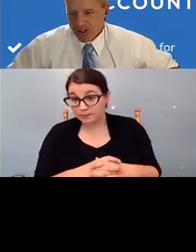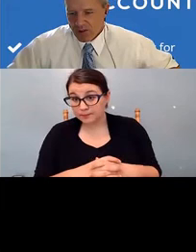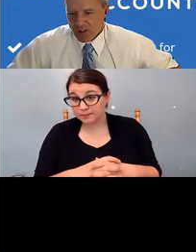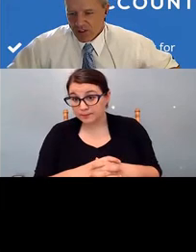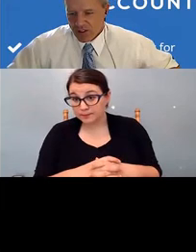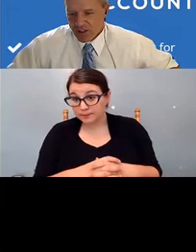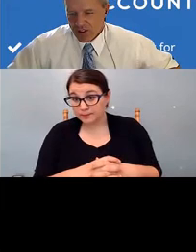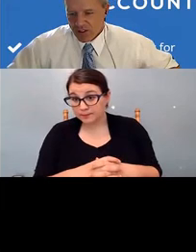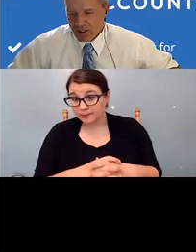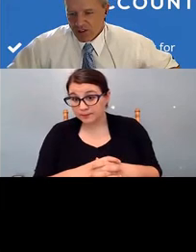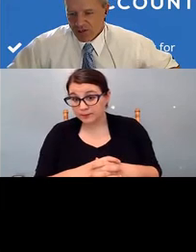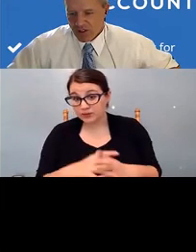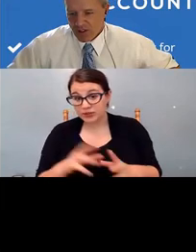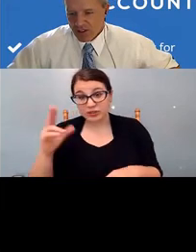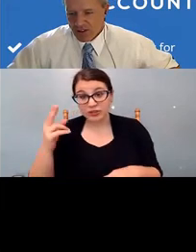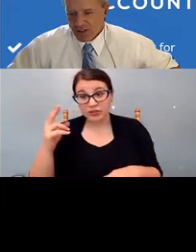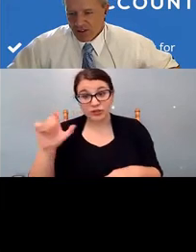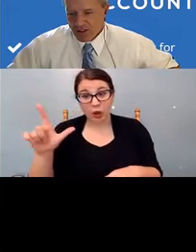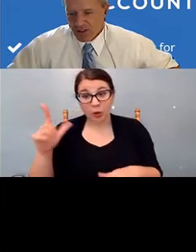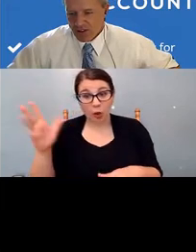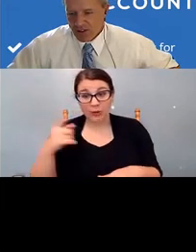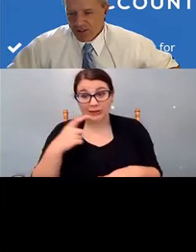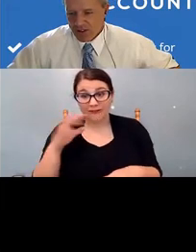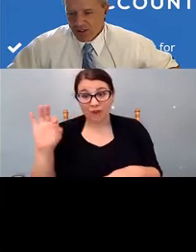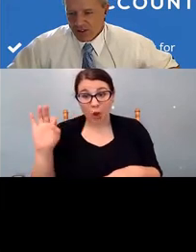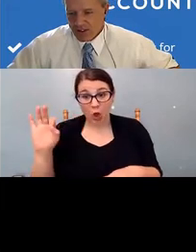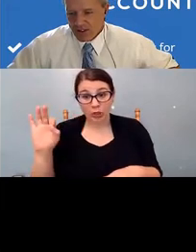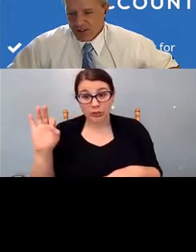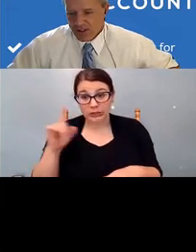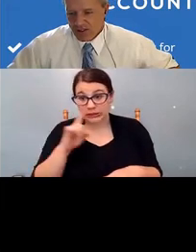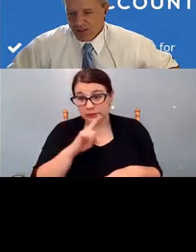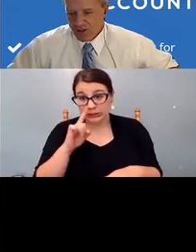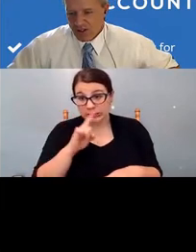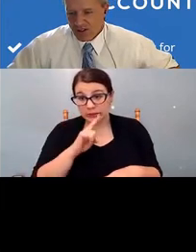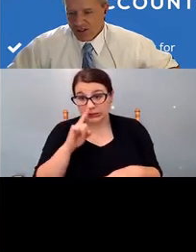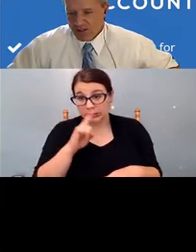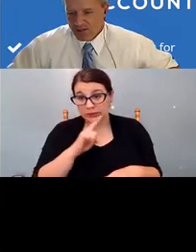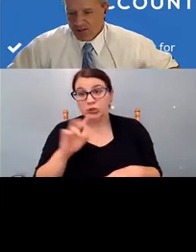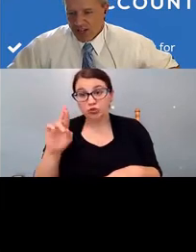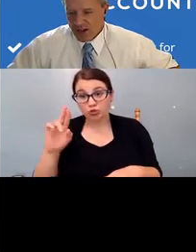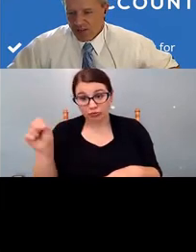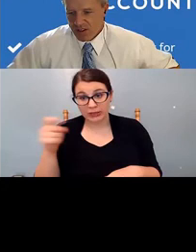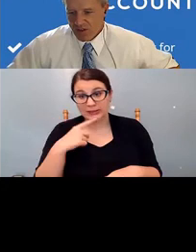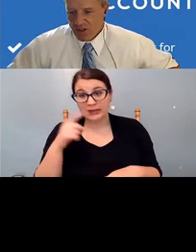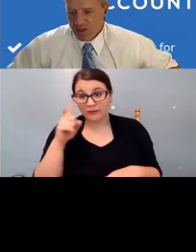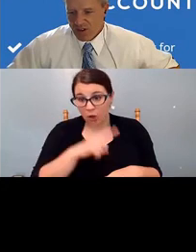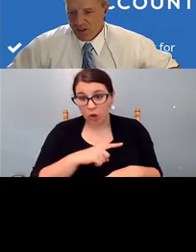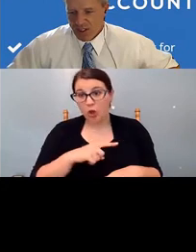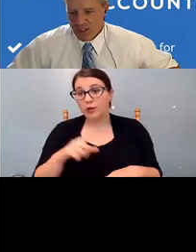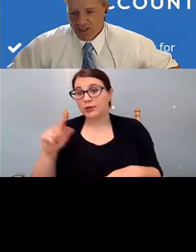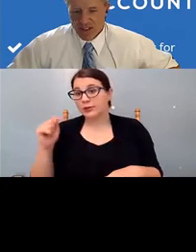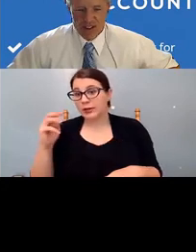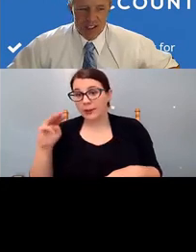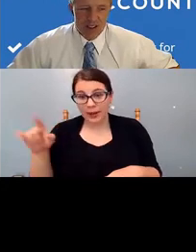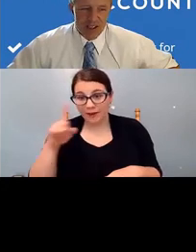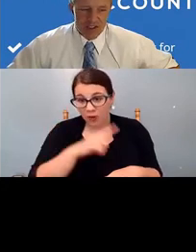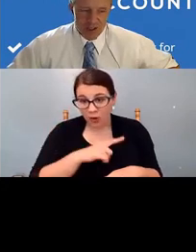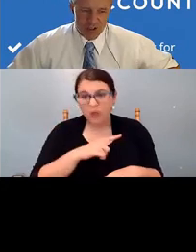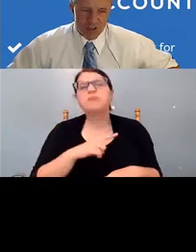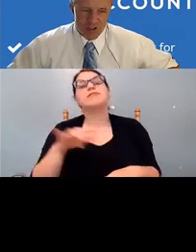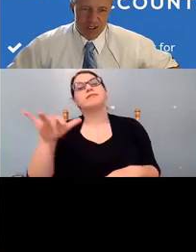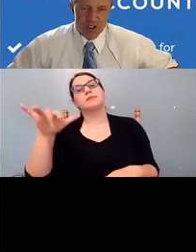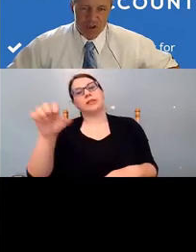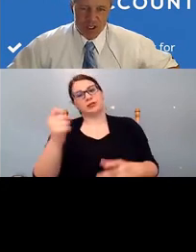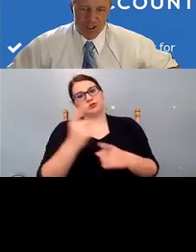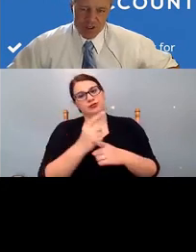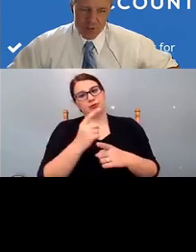All right, we see Cheryl already mentioned false. So did Russ and Tammy and a few others. So yes, indeed that is